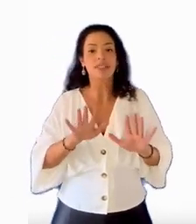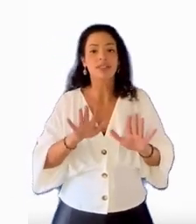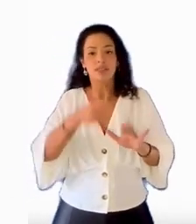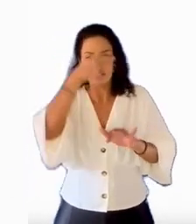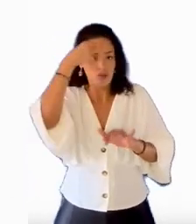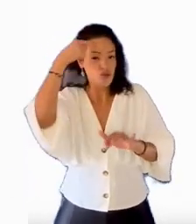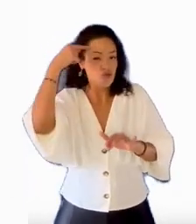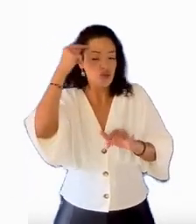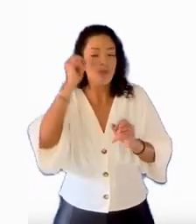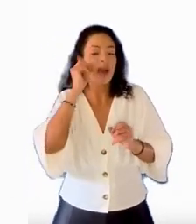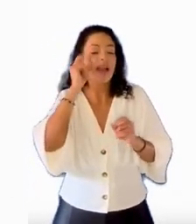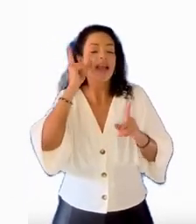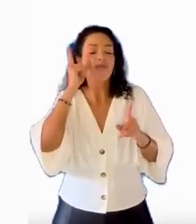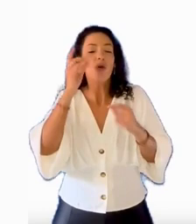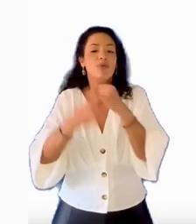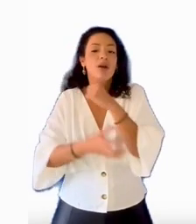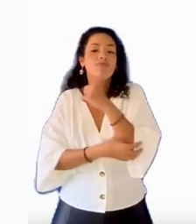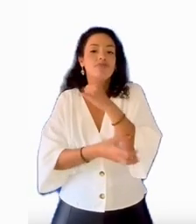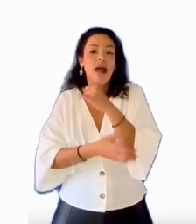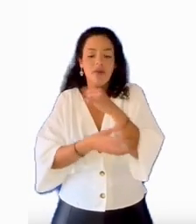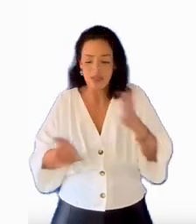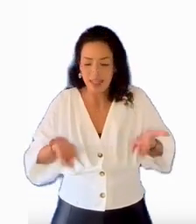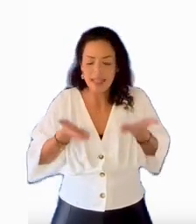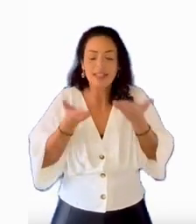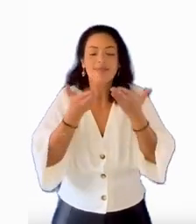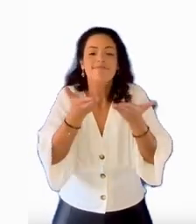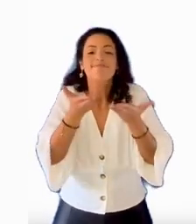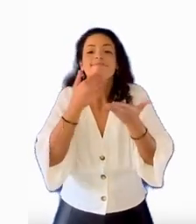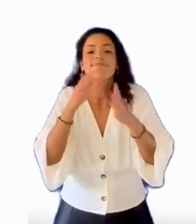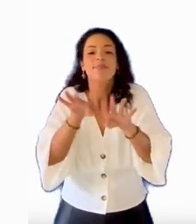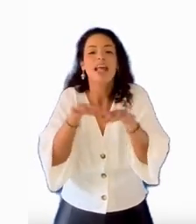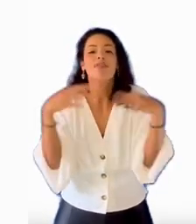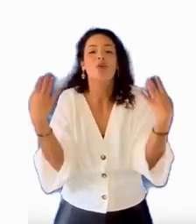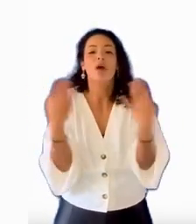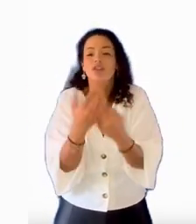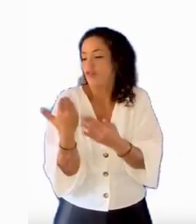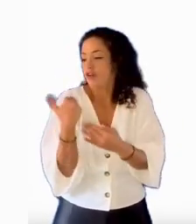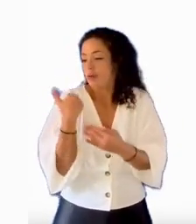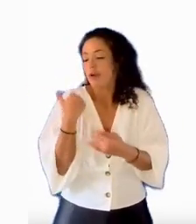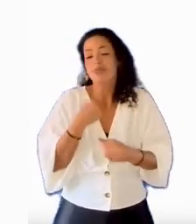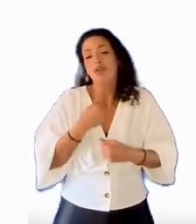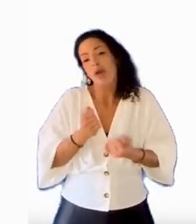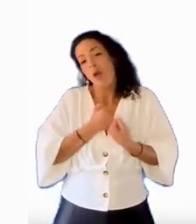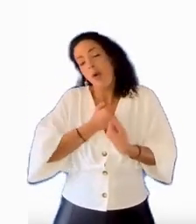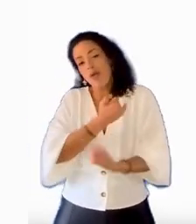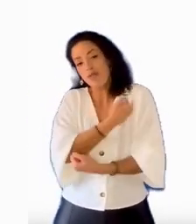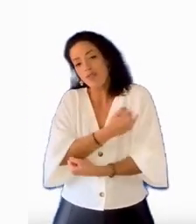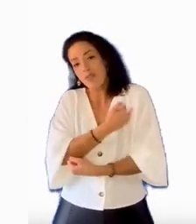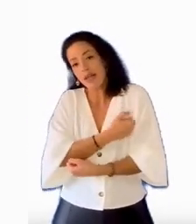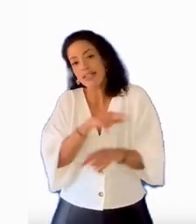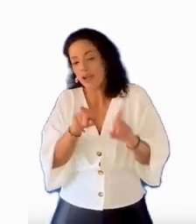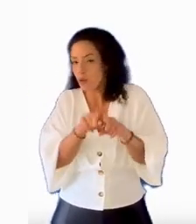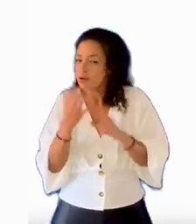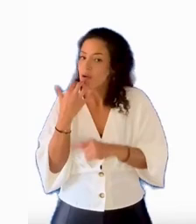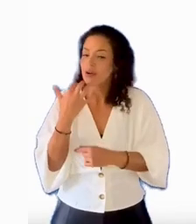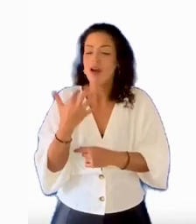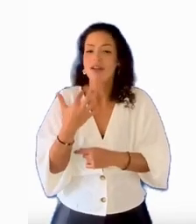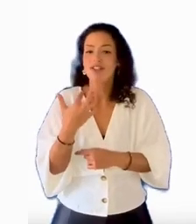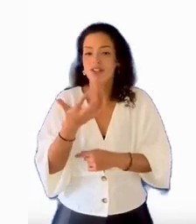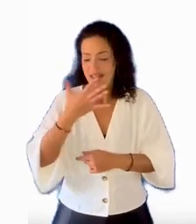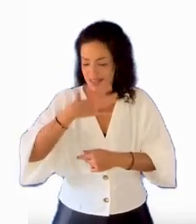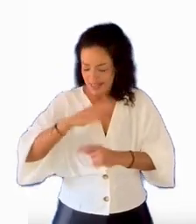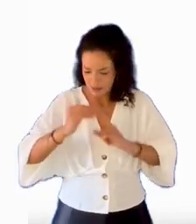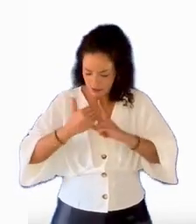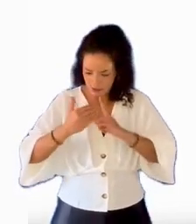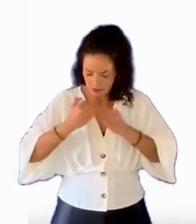These trauma-informed brownies are made and shared during in-person training workshops as a reminder of my own vulnerability and courage and the need to